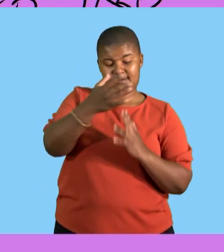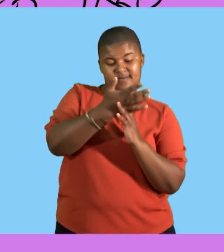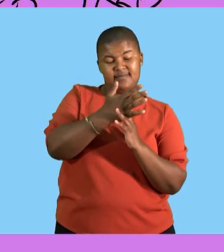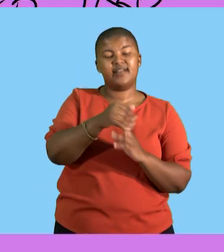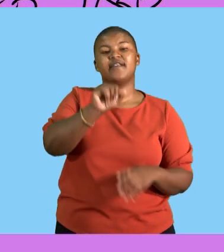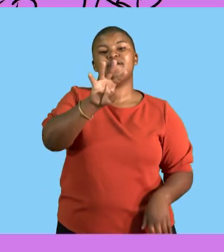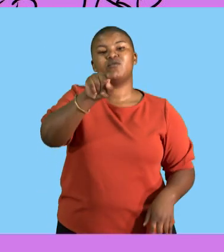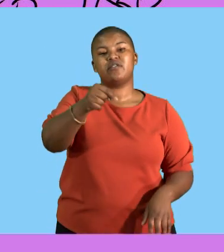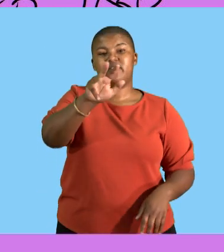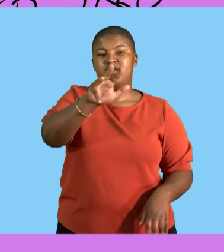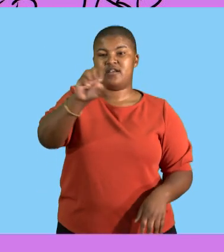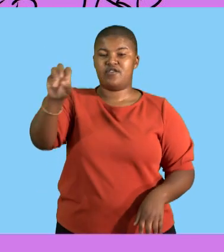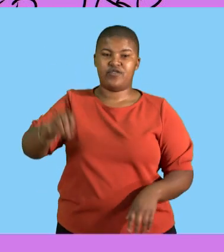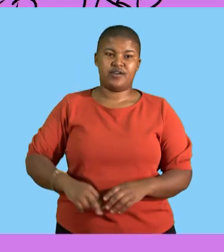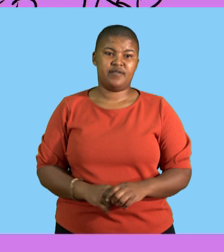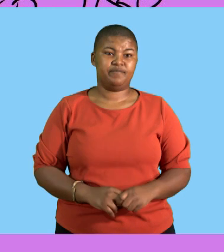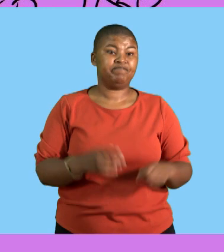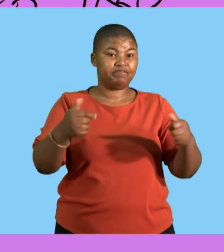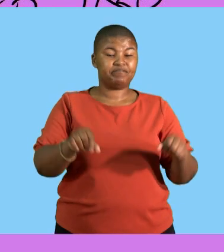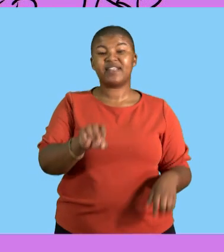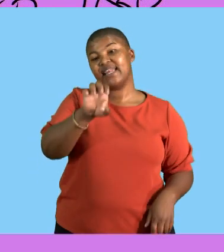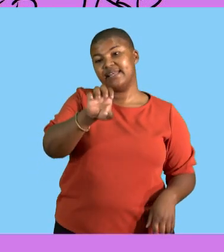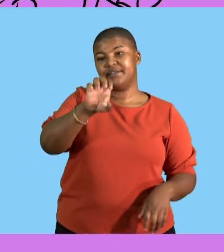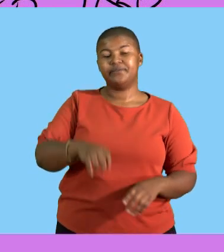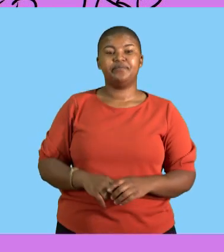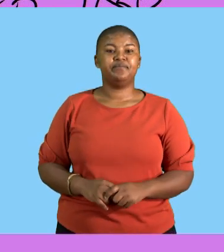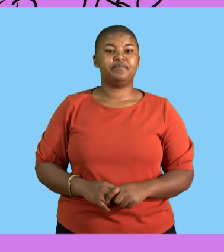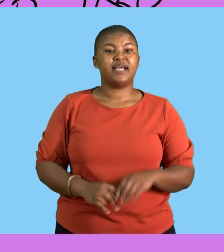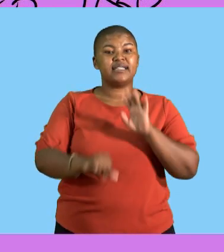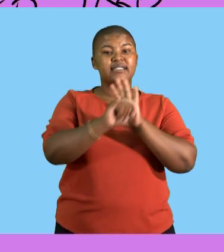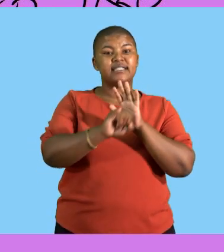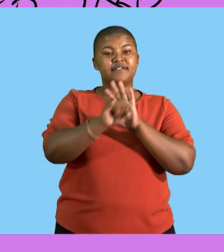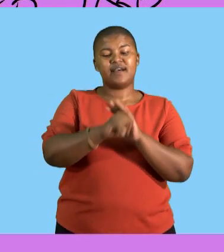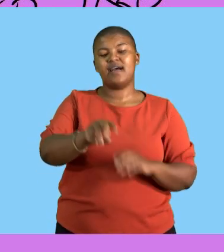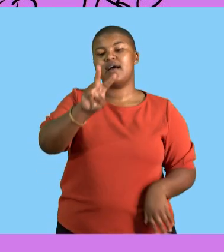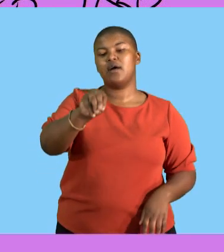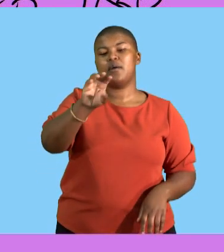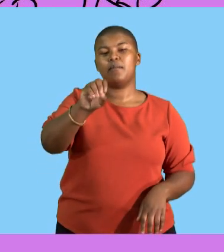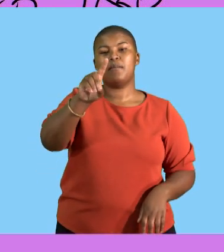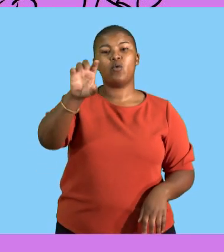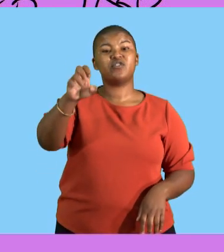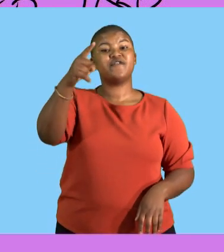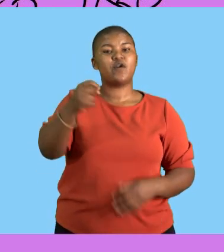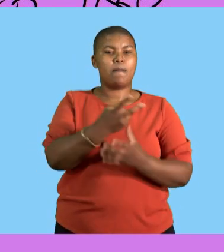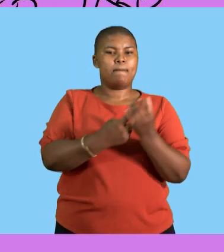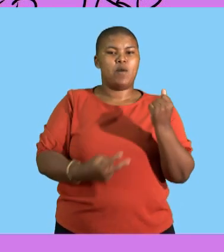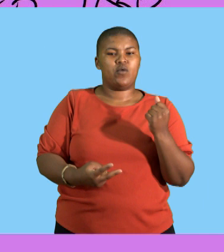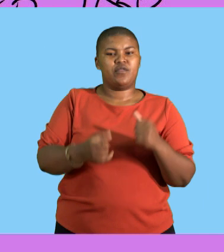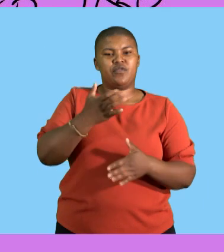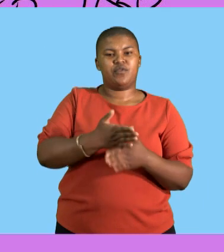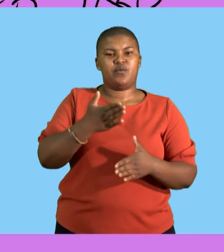4,900. Then number E, identify the mode of both working